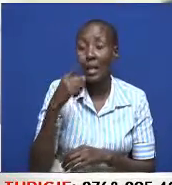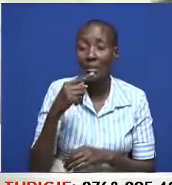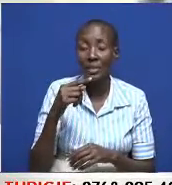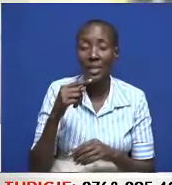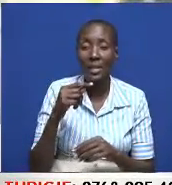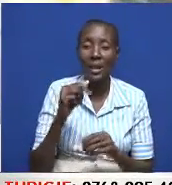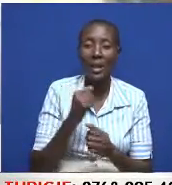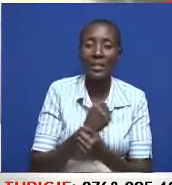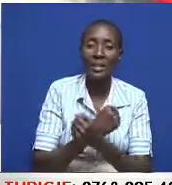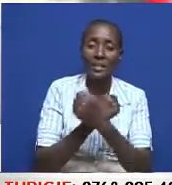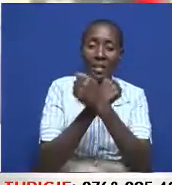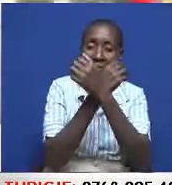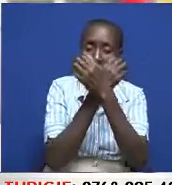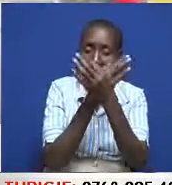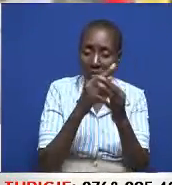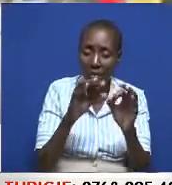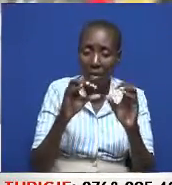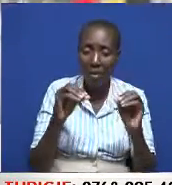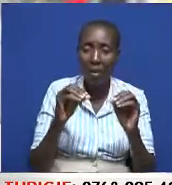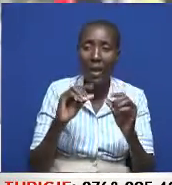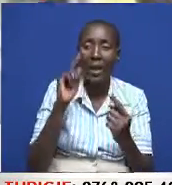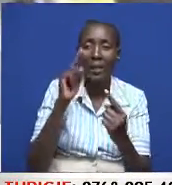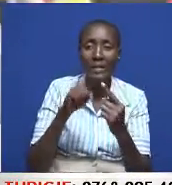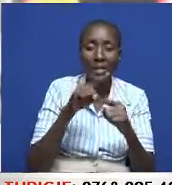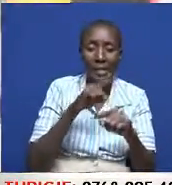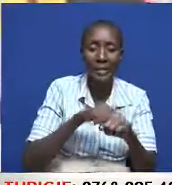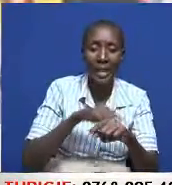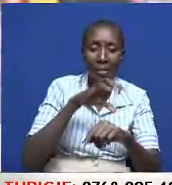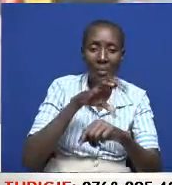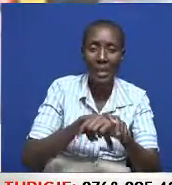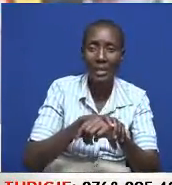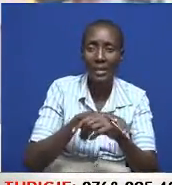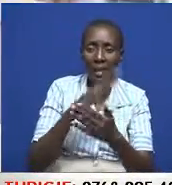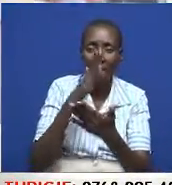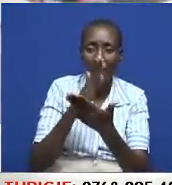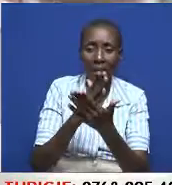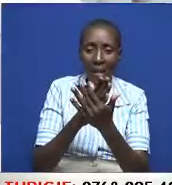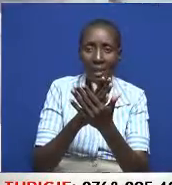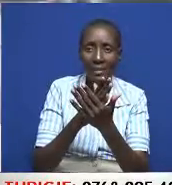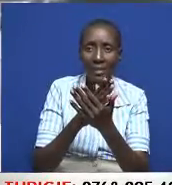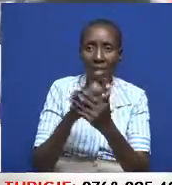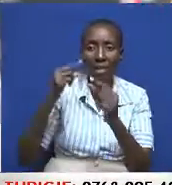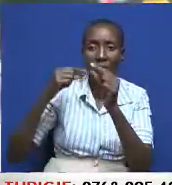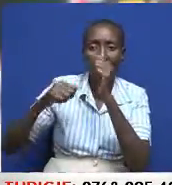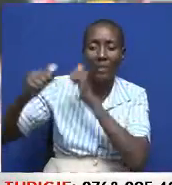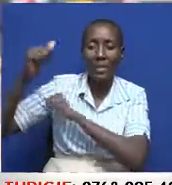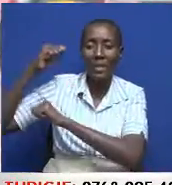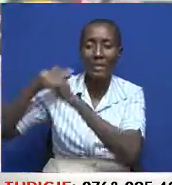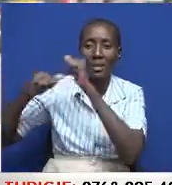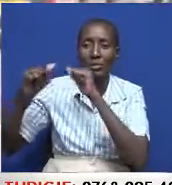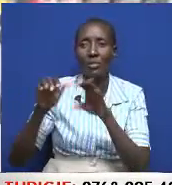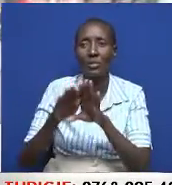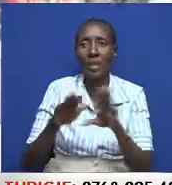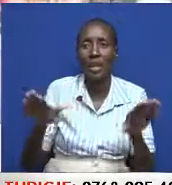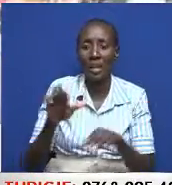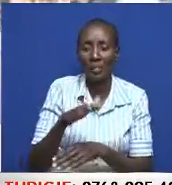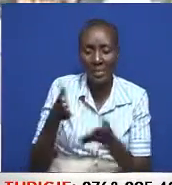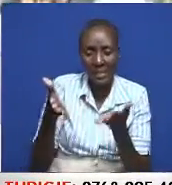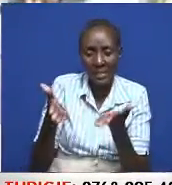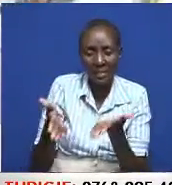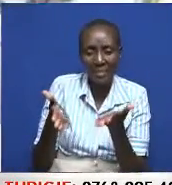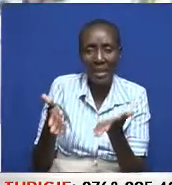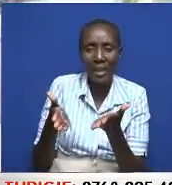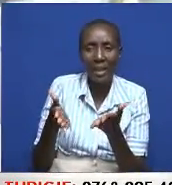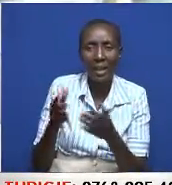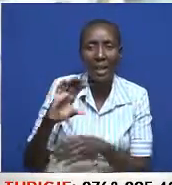given the right to their ancestral lands. And the ancestral lands are not in places like this. They are not in concrete cities.